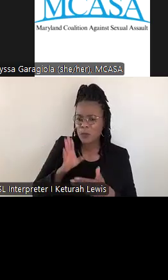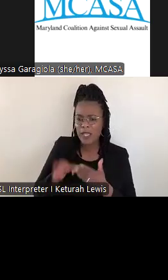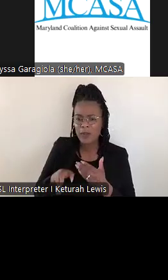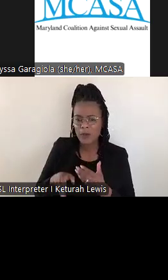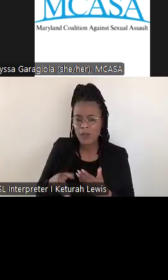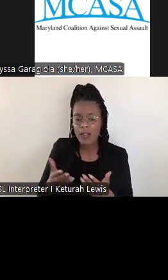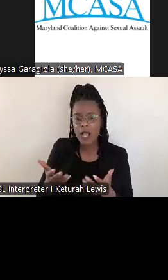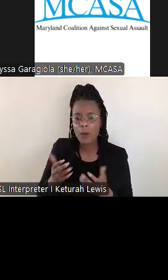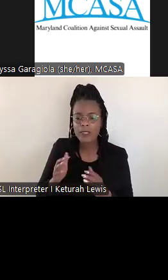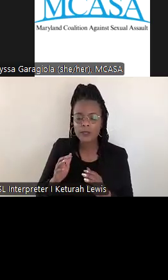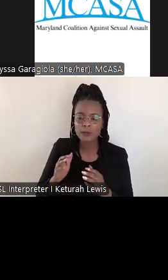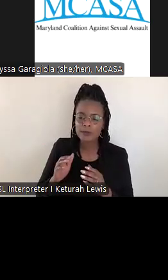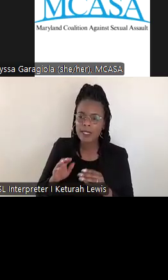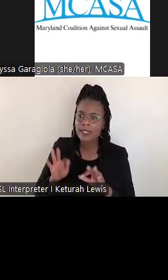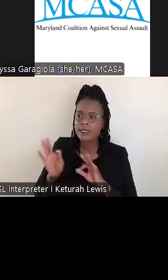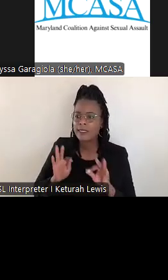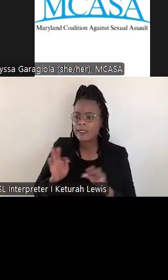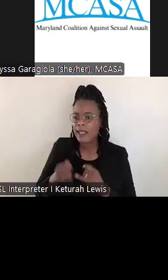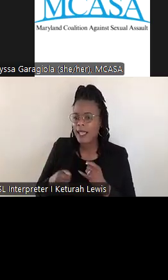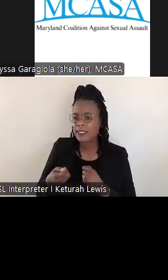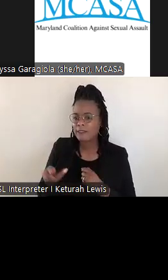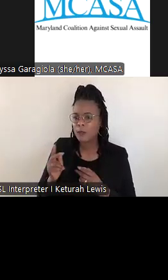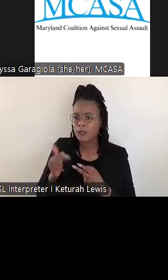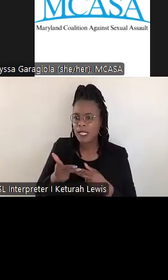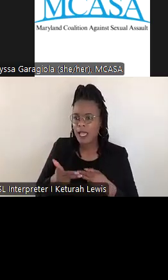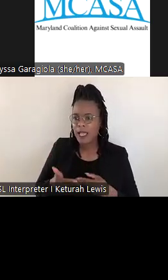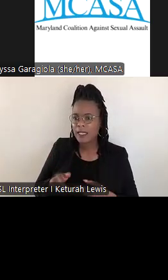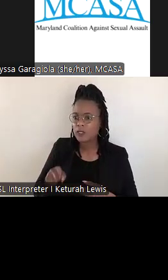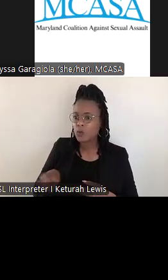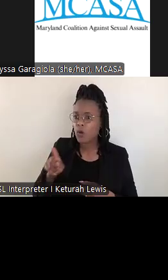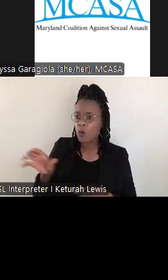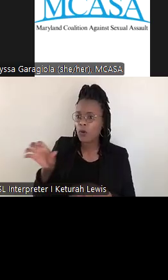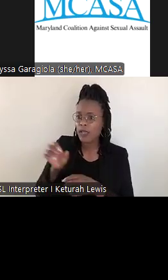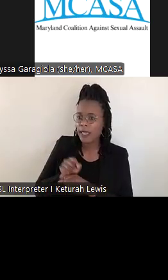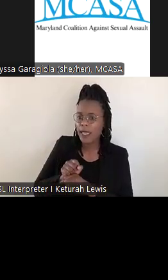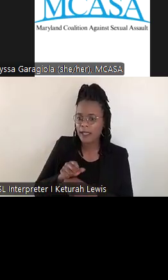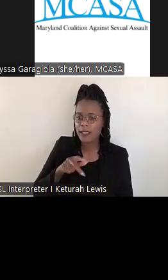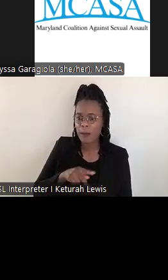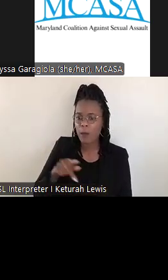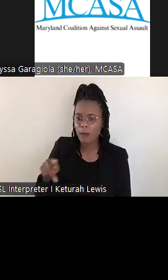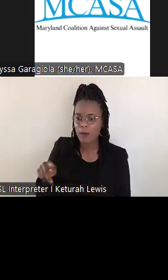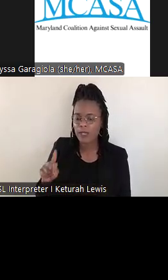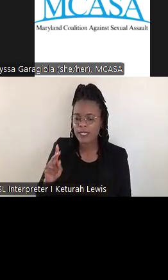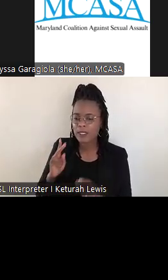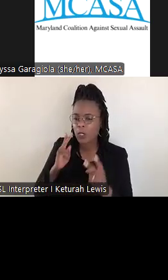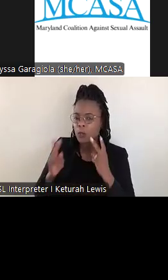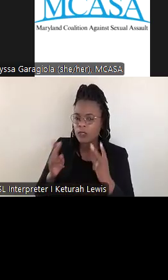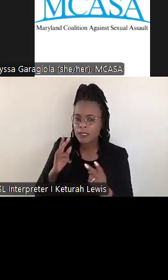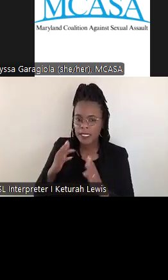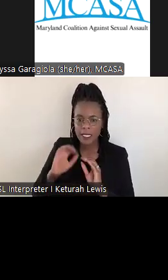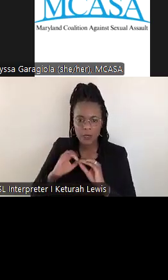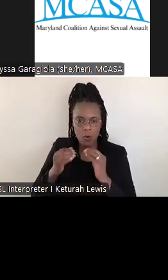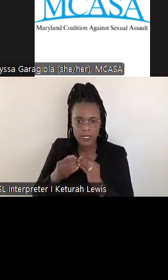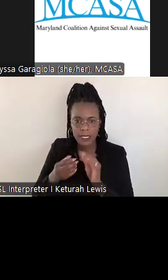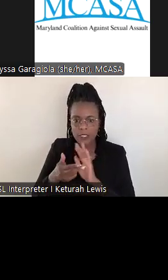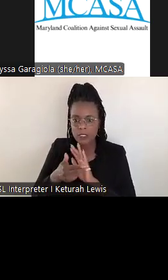last few slides in our last few seconds. You will get this PowerPoint, so you will get to see some of these organizations